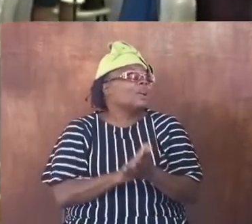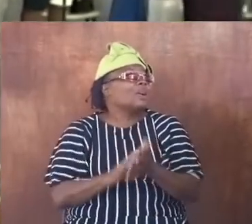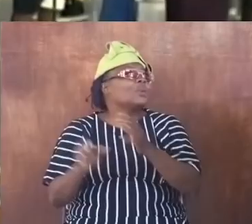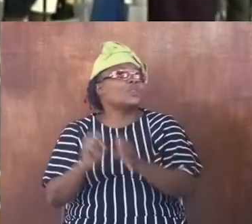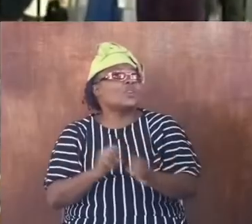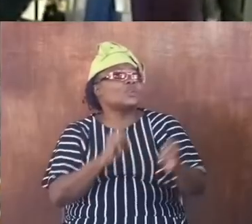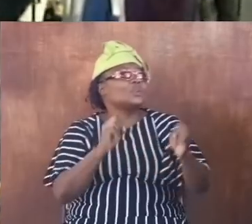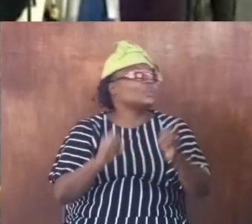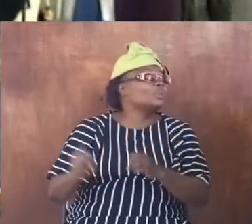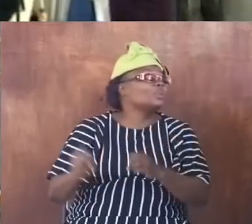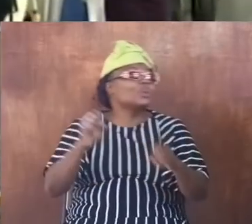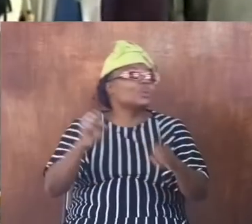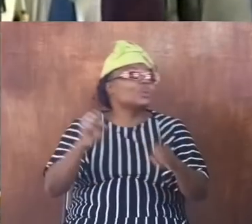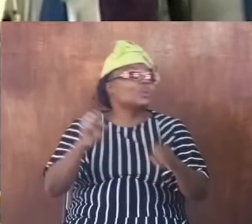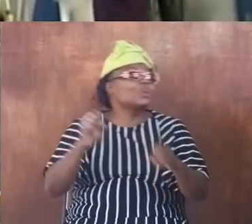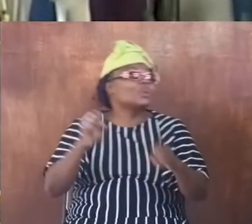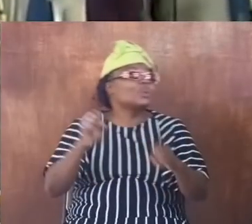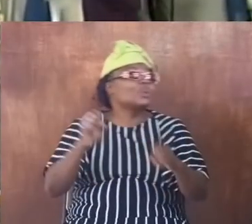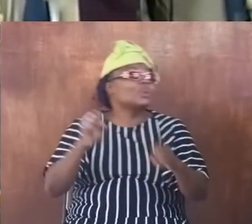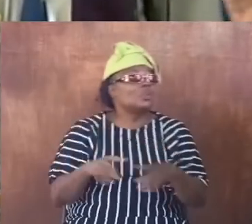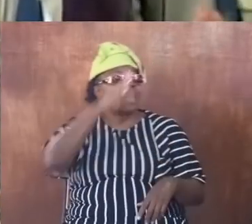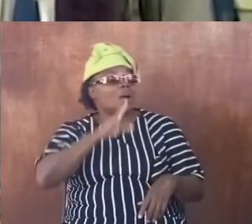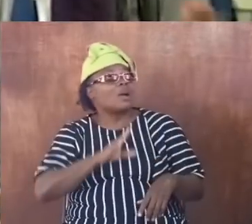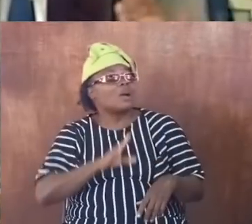Rejoicing, rejoicing.